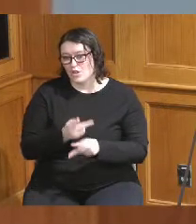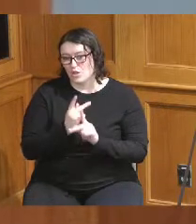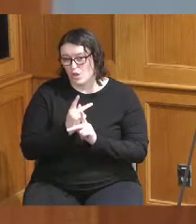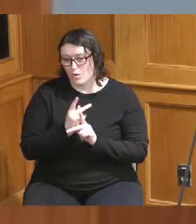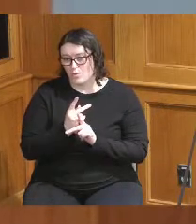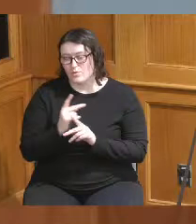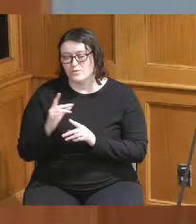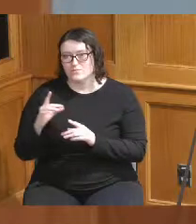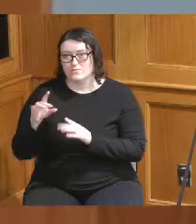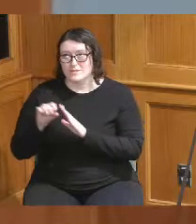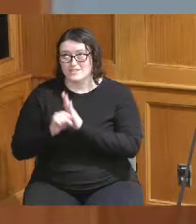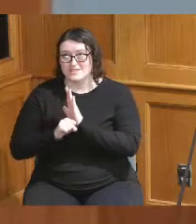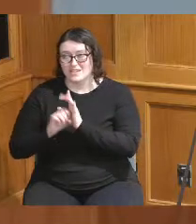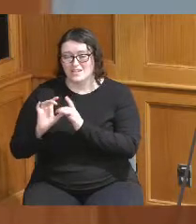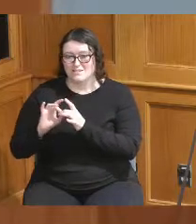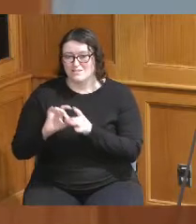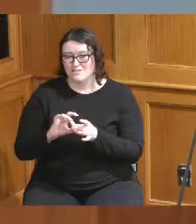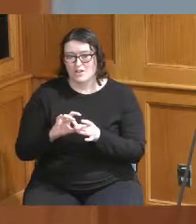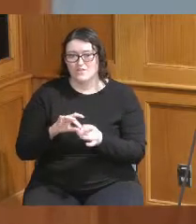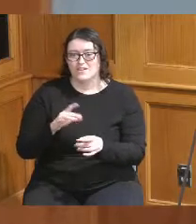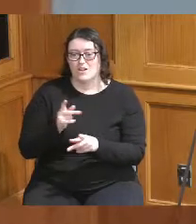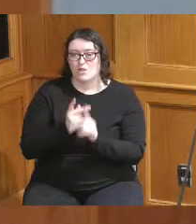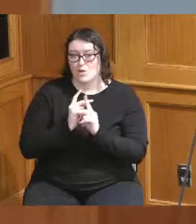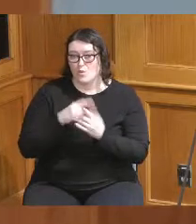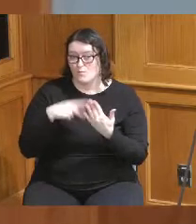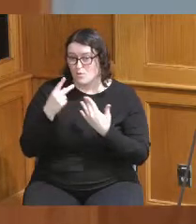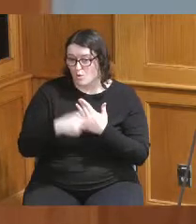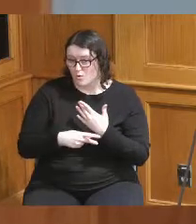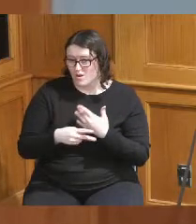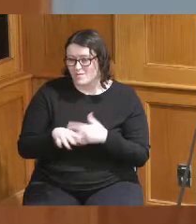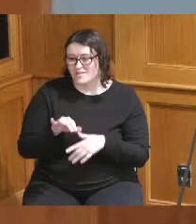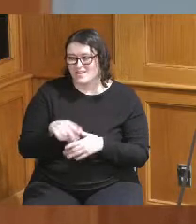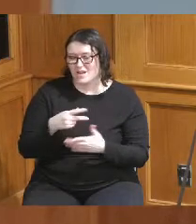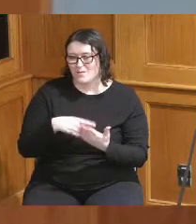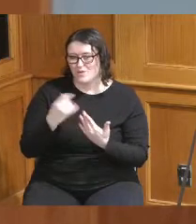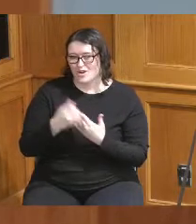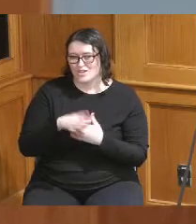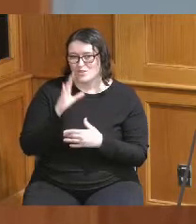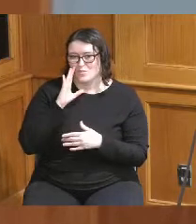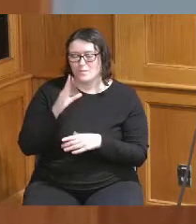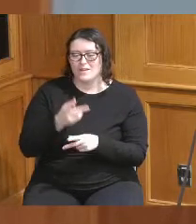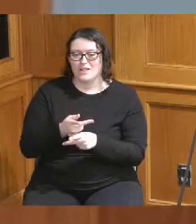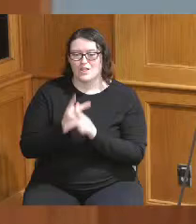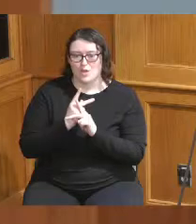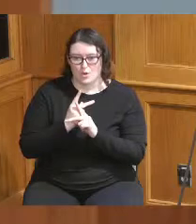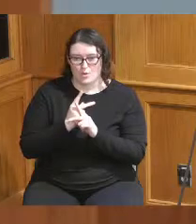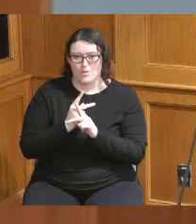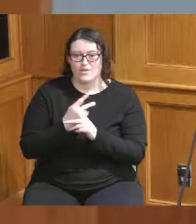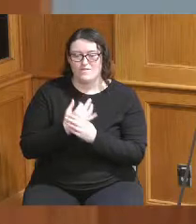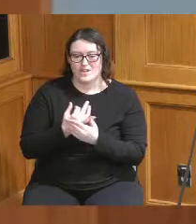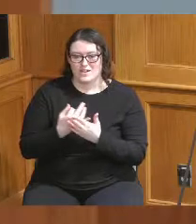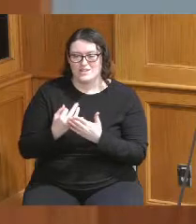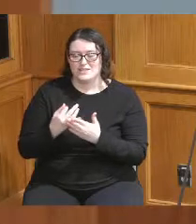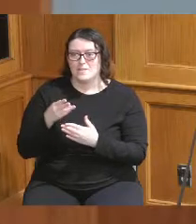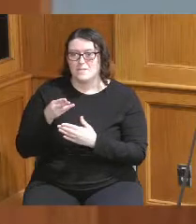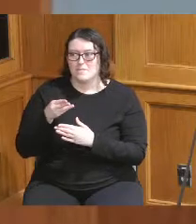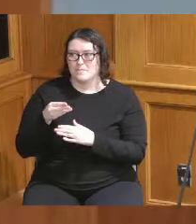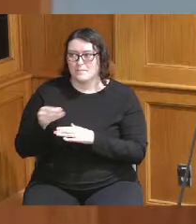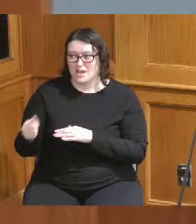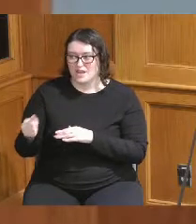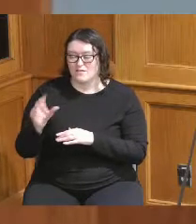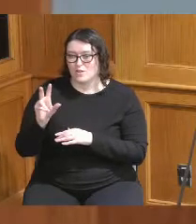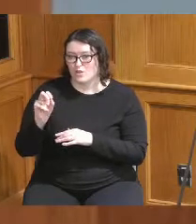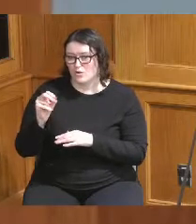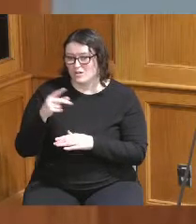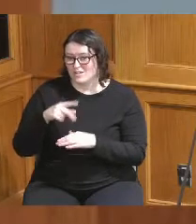loan program. So that program or that project will be loan financed and repaid over 30 years. So